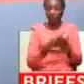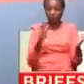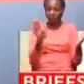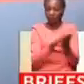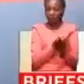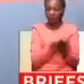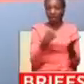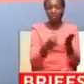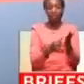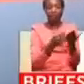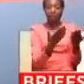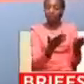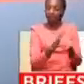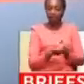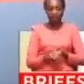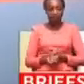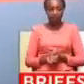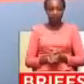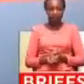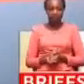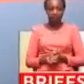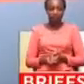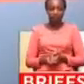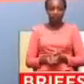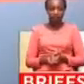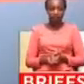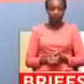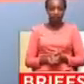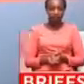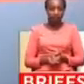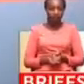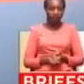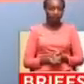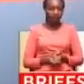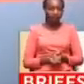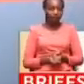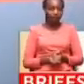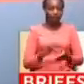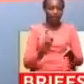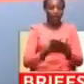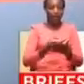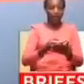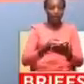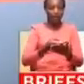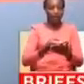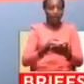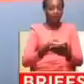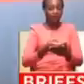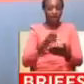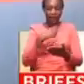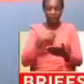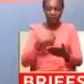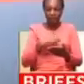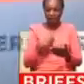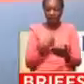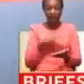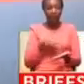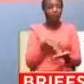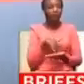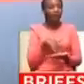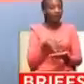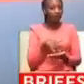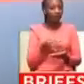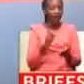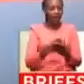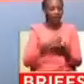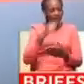that things can go well for you again. So obviously at the time, you know, spiritually naive, just like anybody else in the industry, just